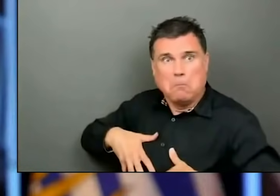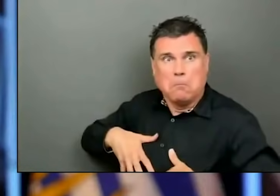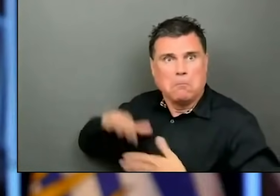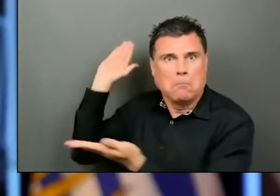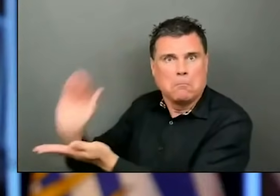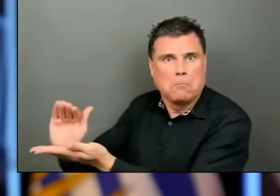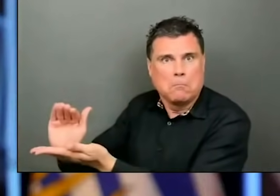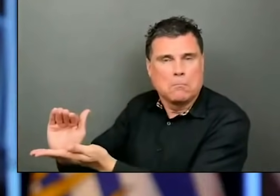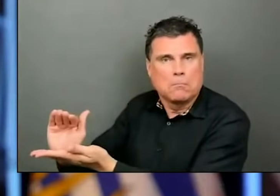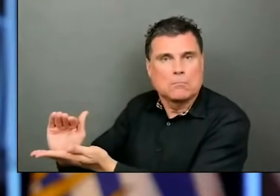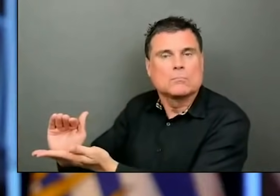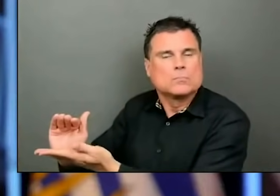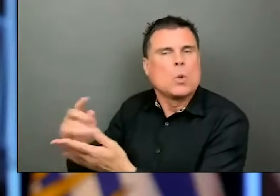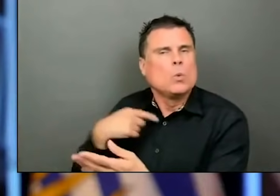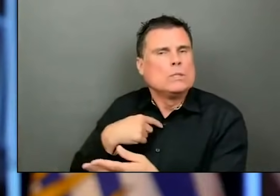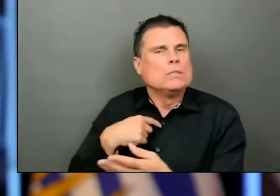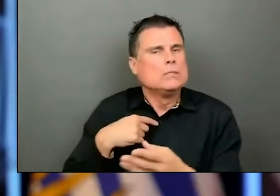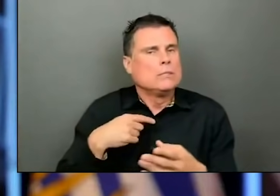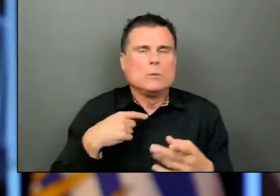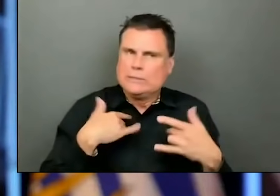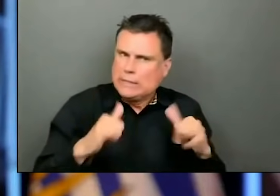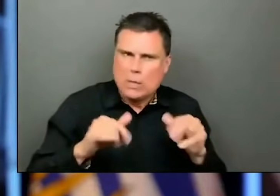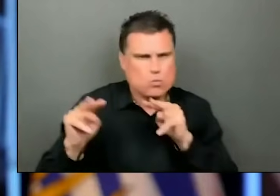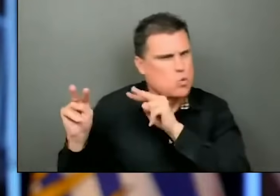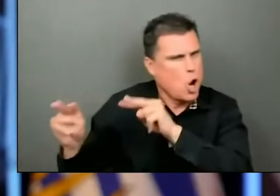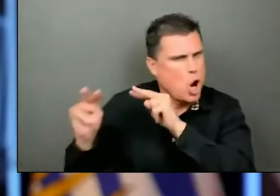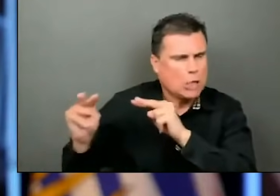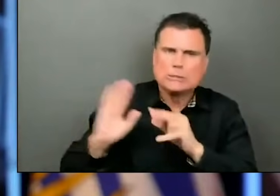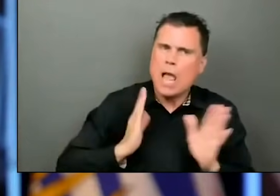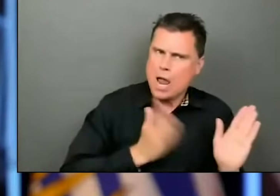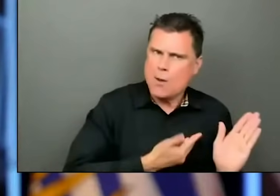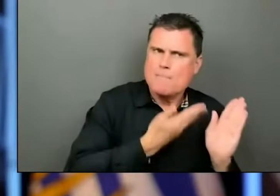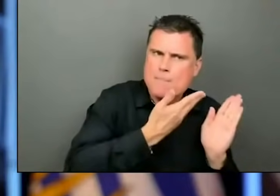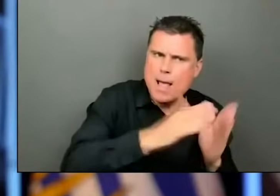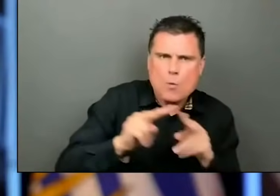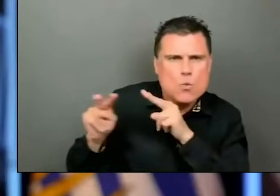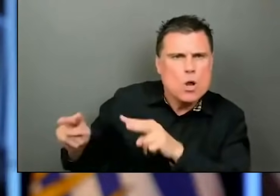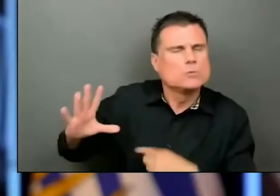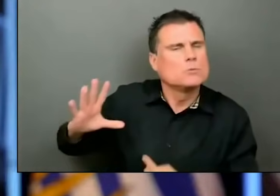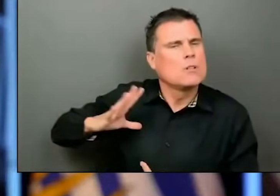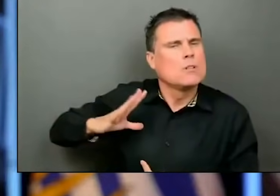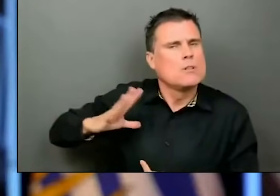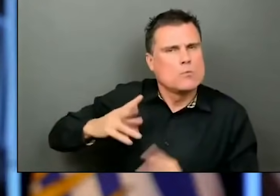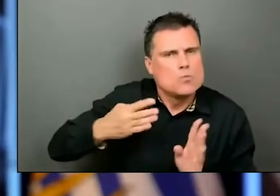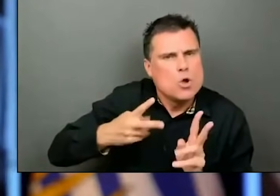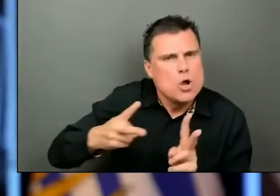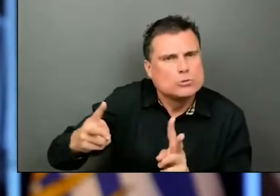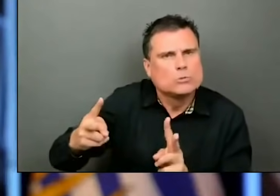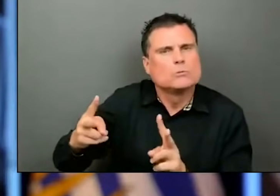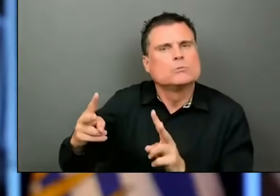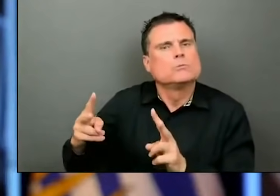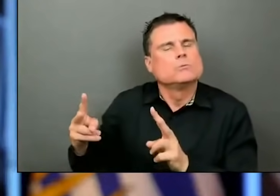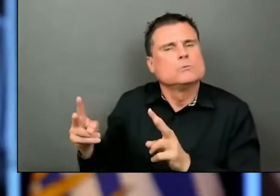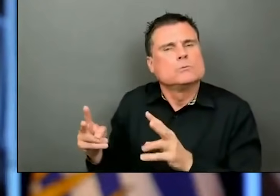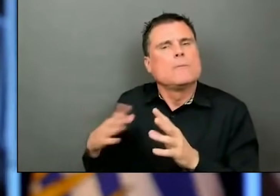to be part of the plan. And that's why we're going slowly. So yes, for all